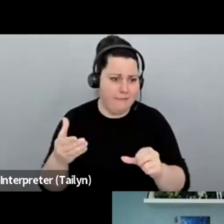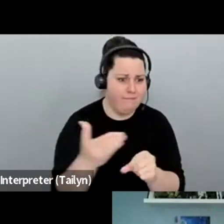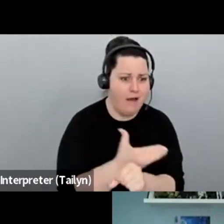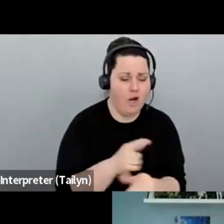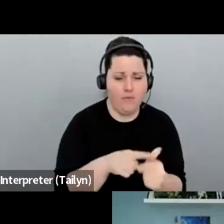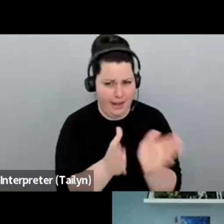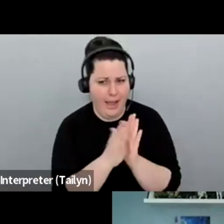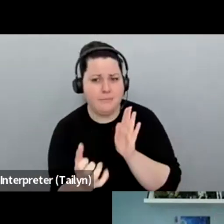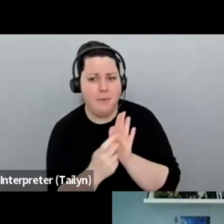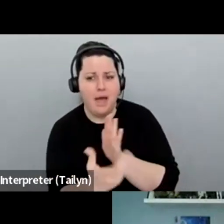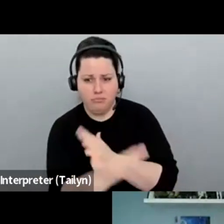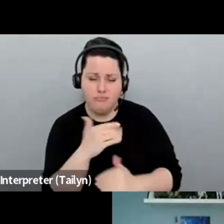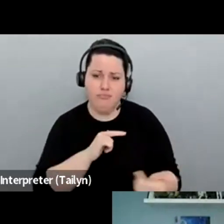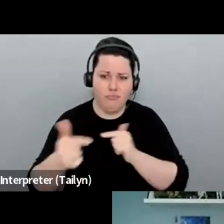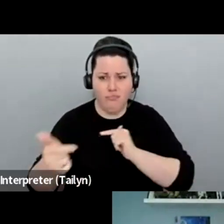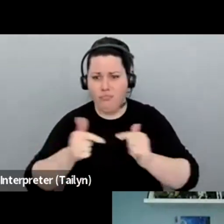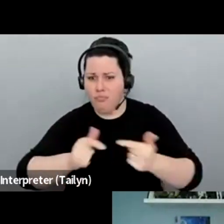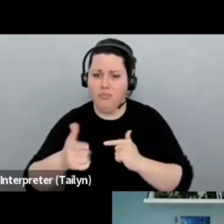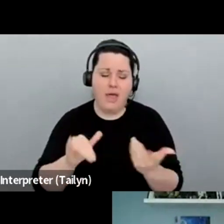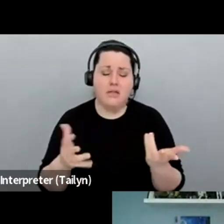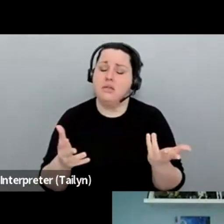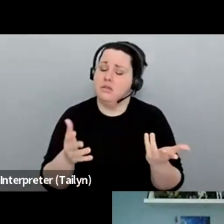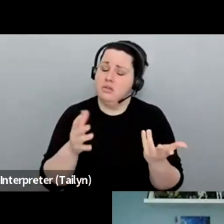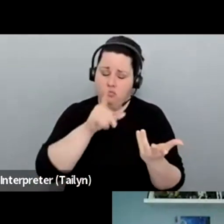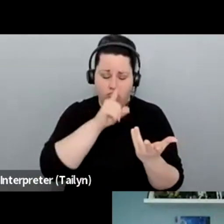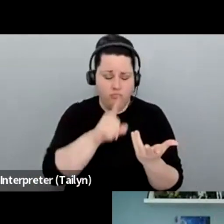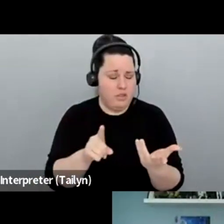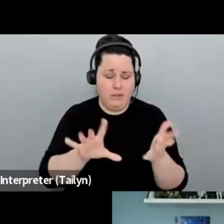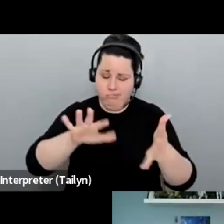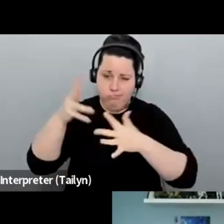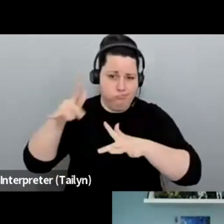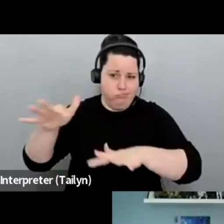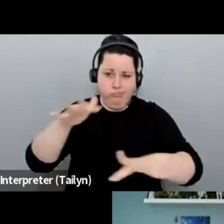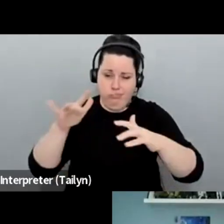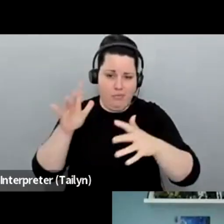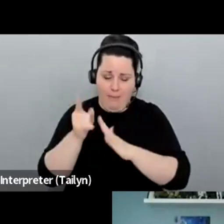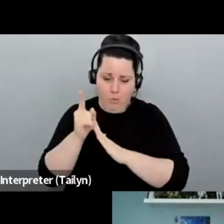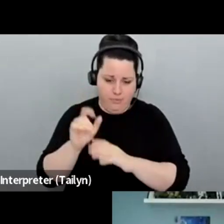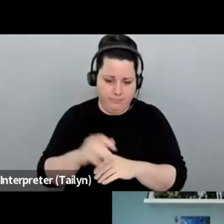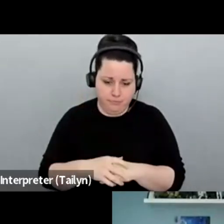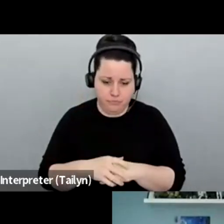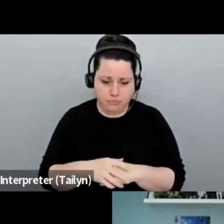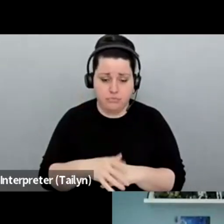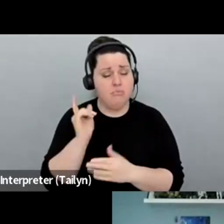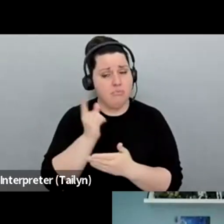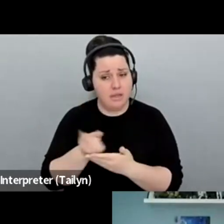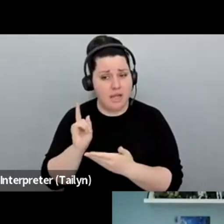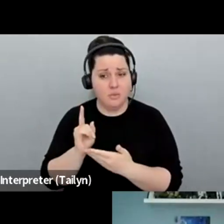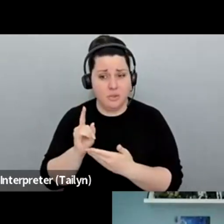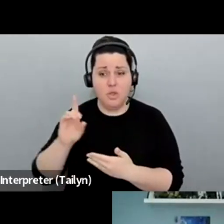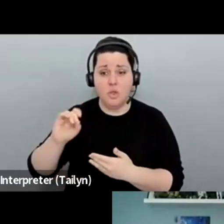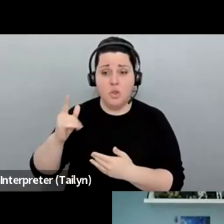being asked back, et cetera, et cetera. So it is a very, very chaotic moment. Last week,